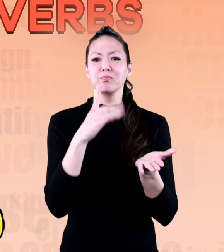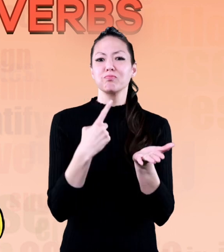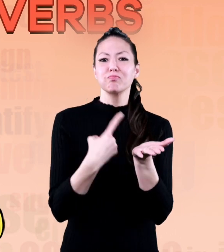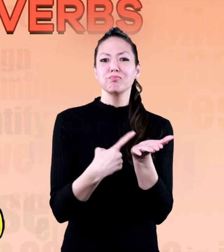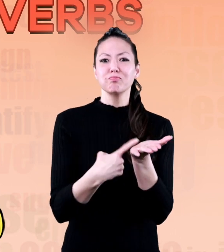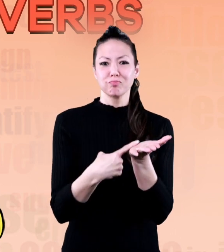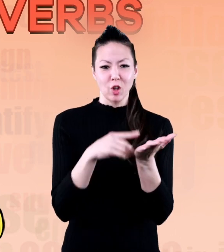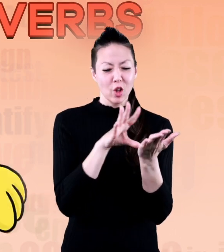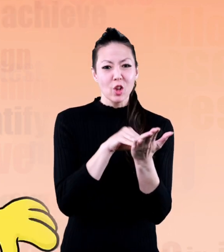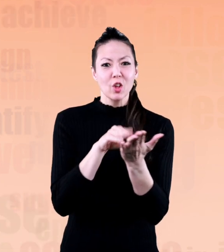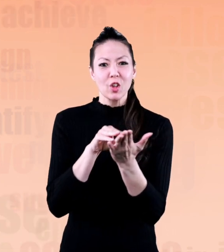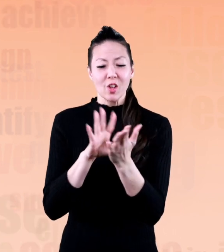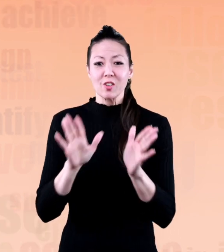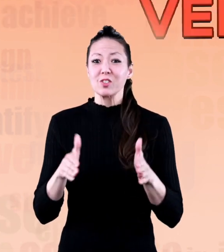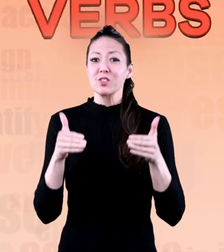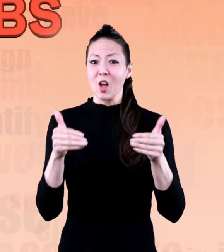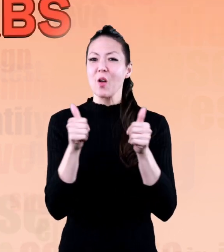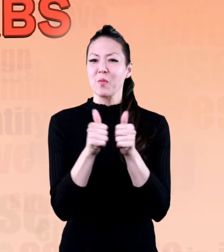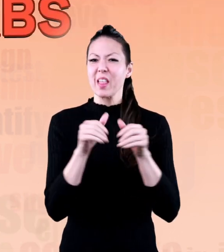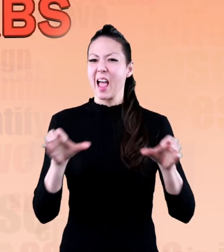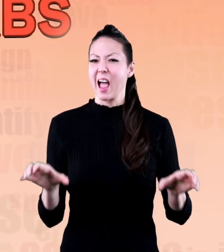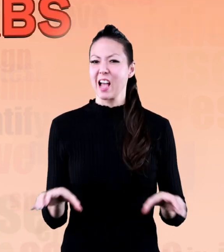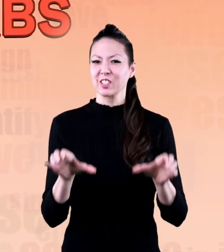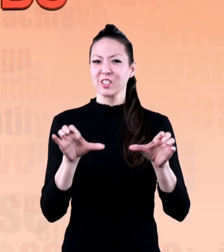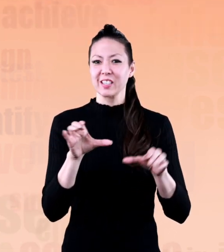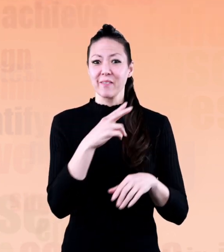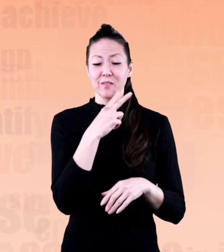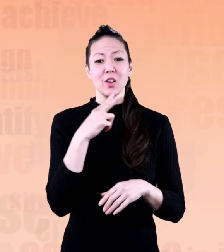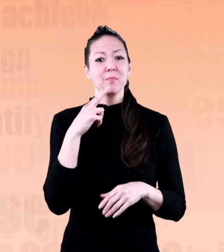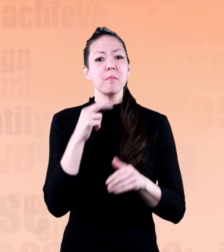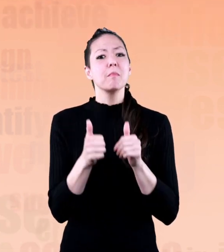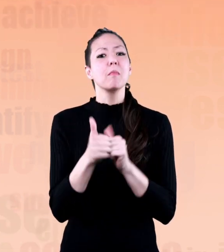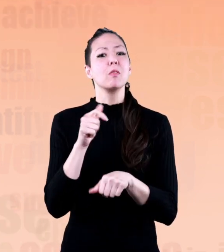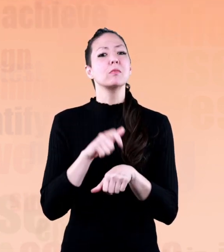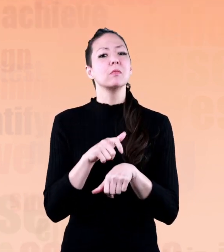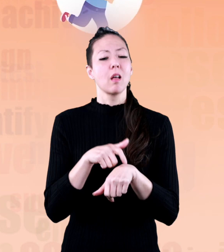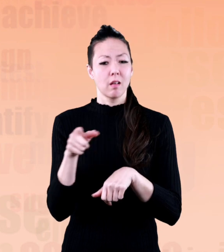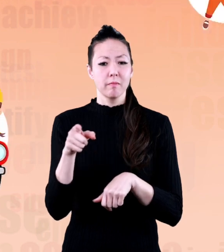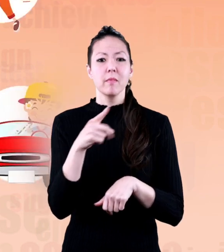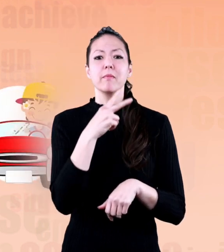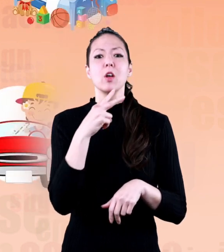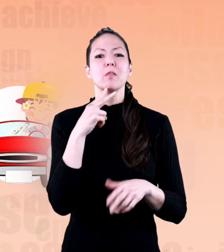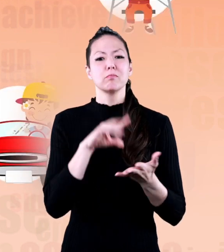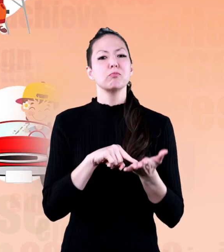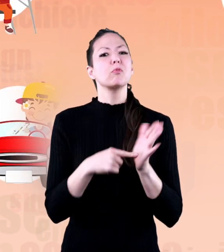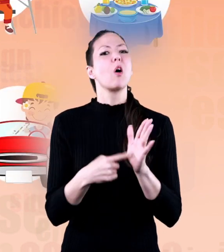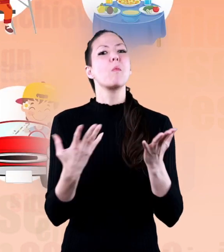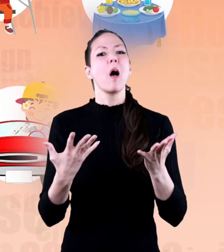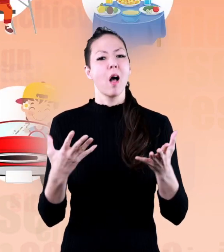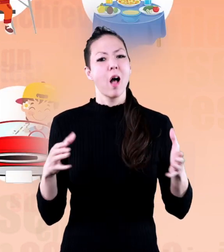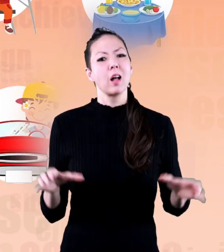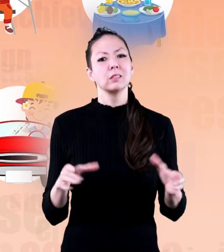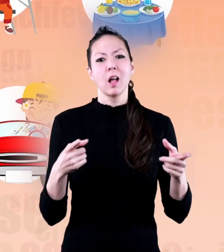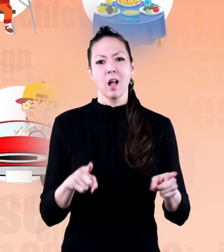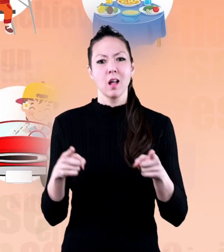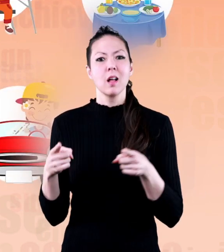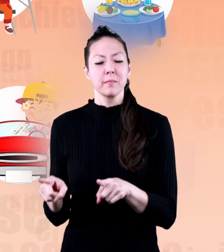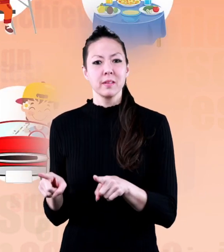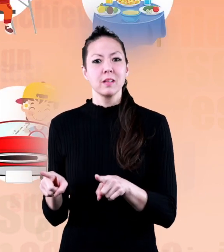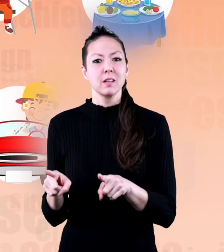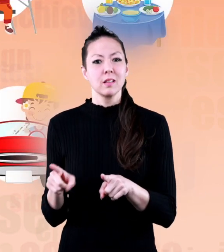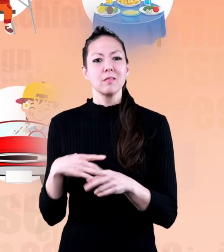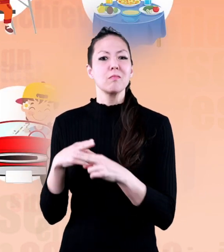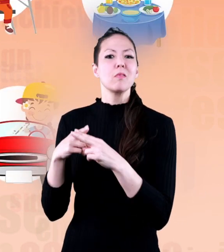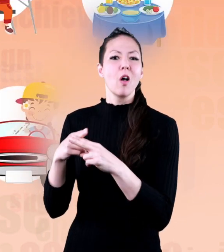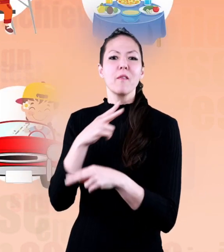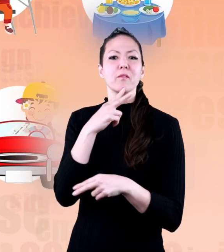to learn all about them. Let's start with action verbs. Most of the time, verbs show action, and